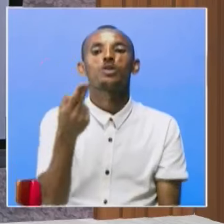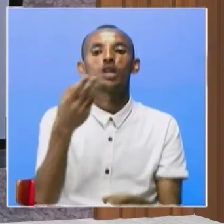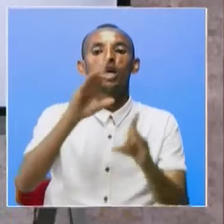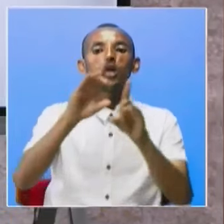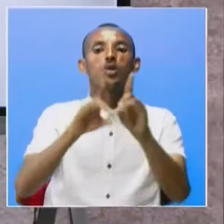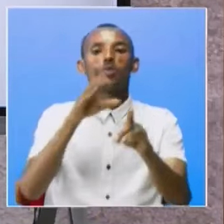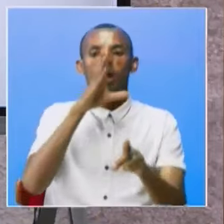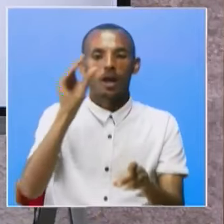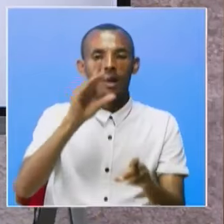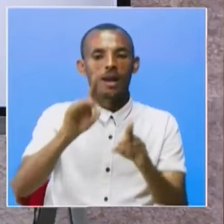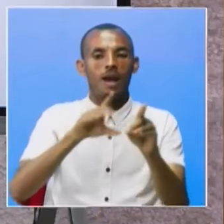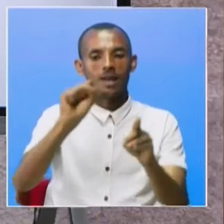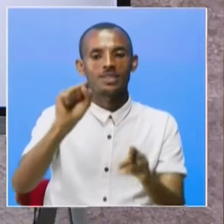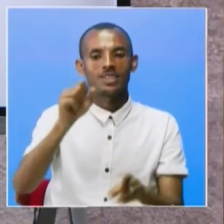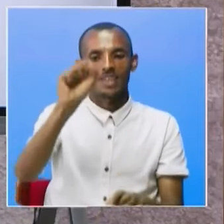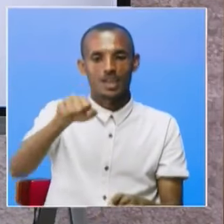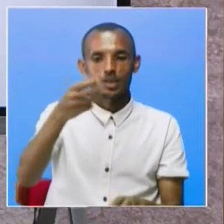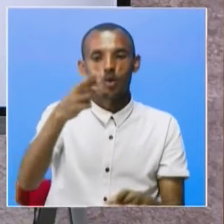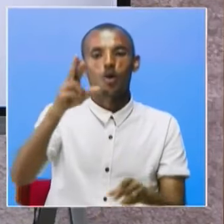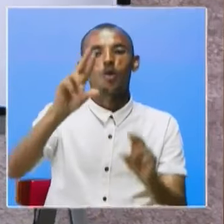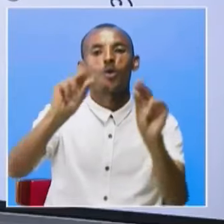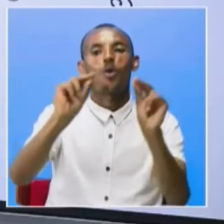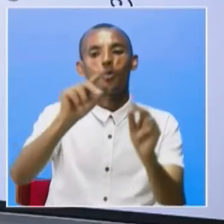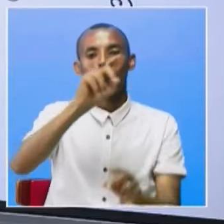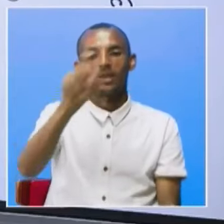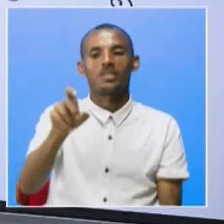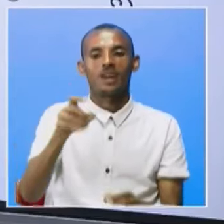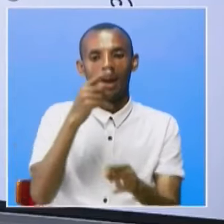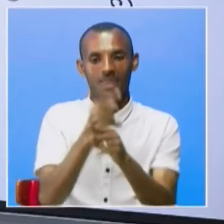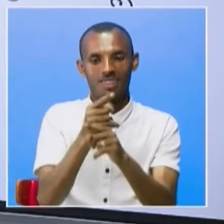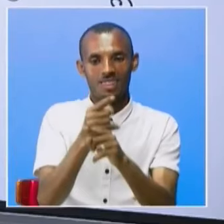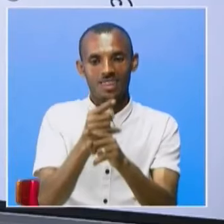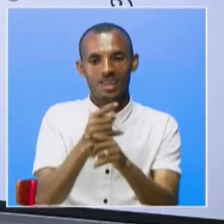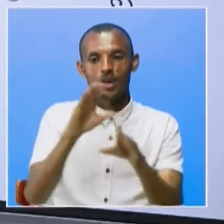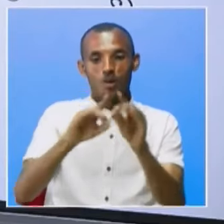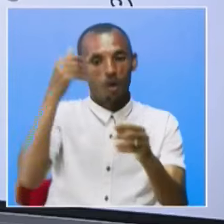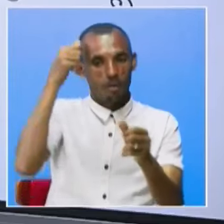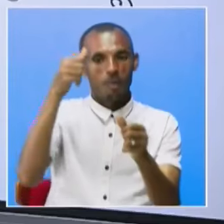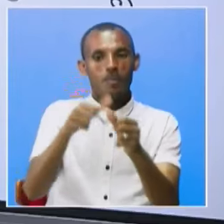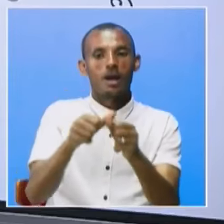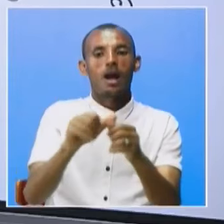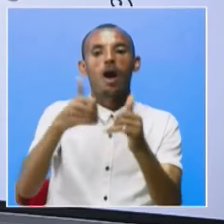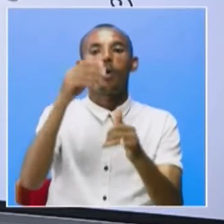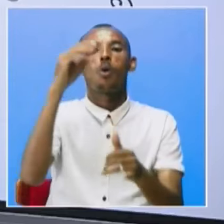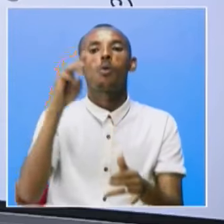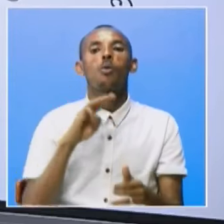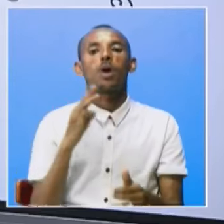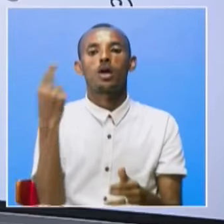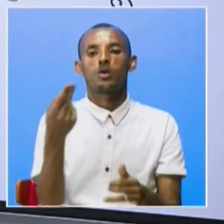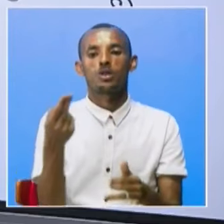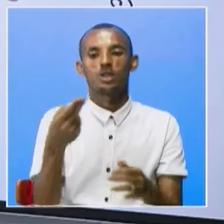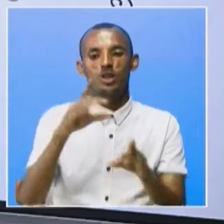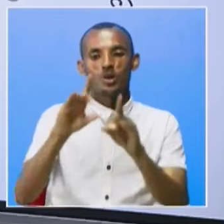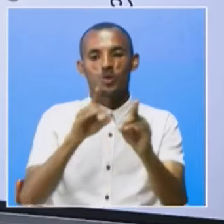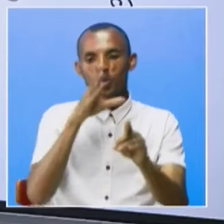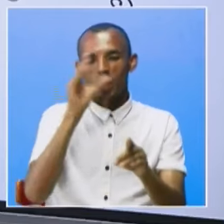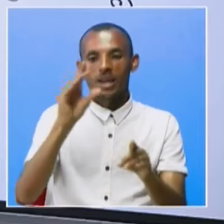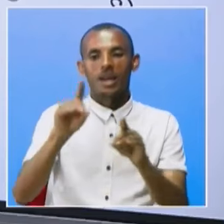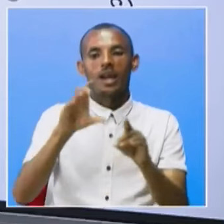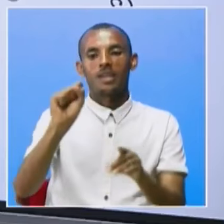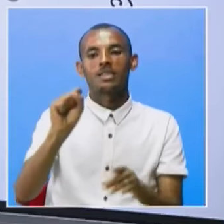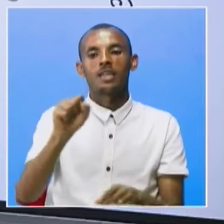and does for yes or no question, right? Do you remember how we use do and does in a yes or no